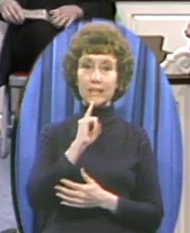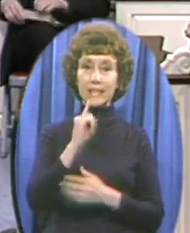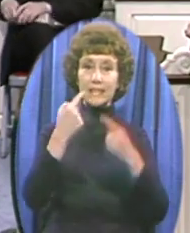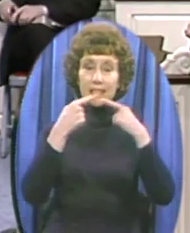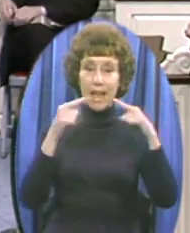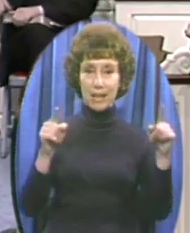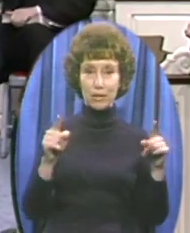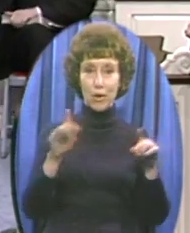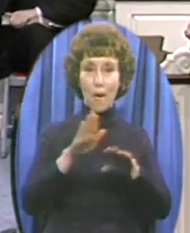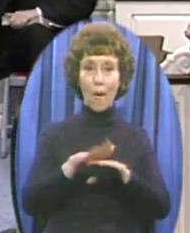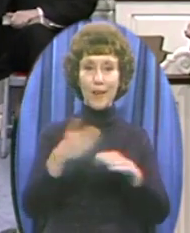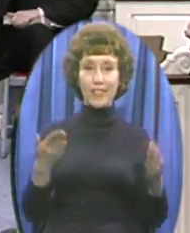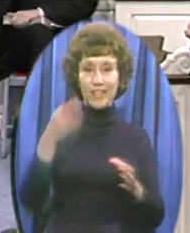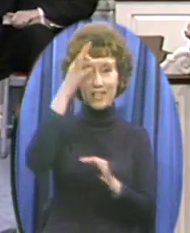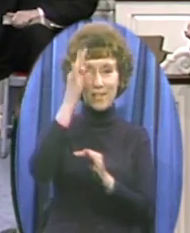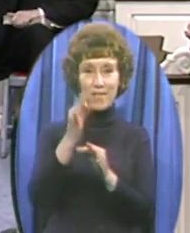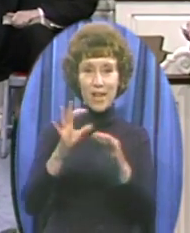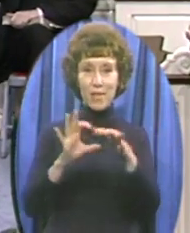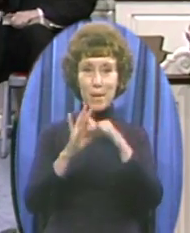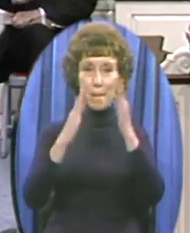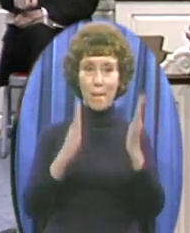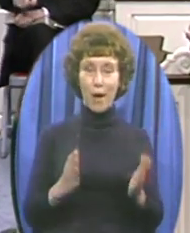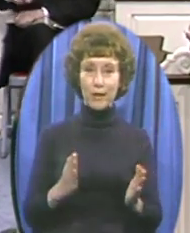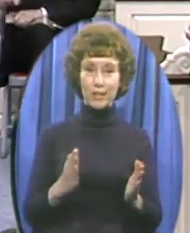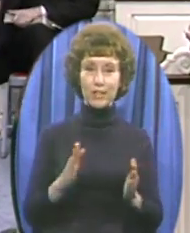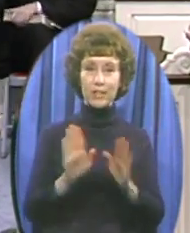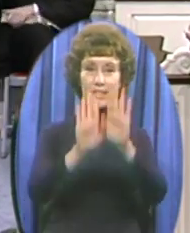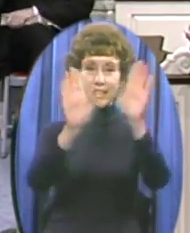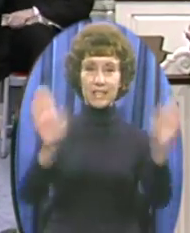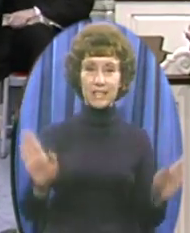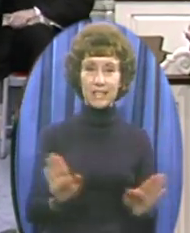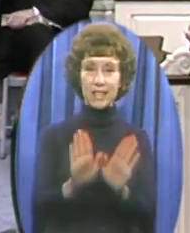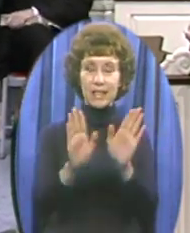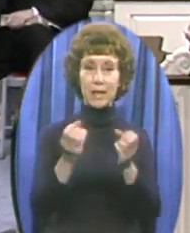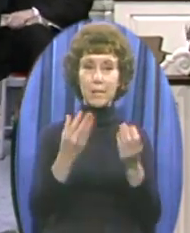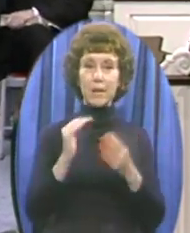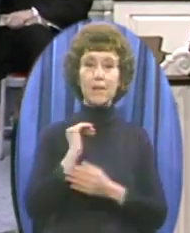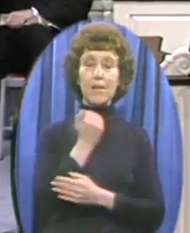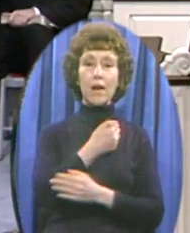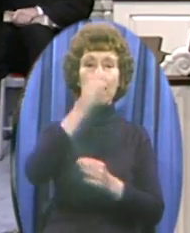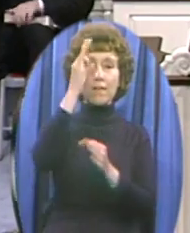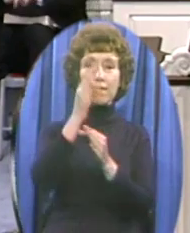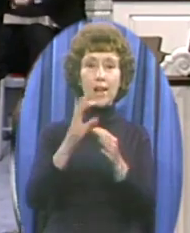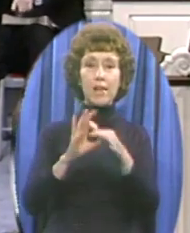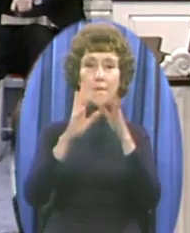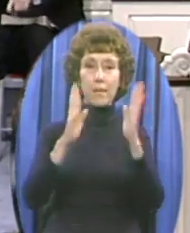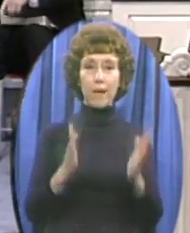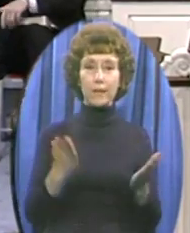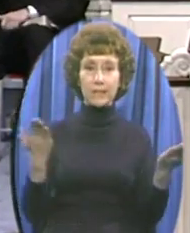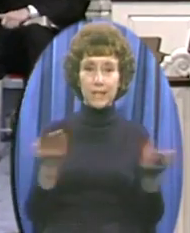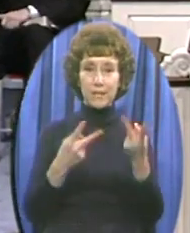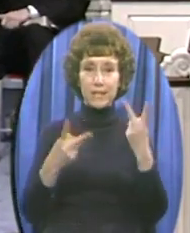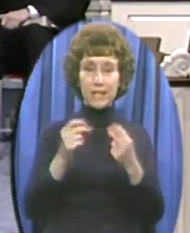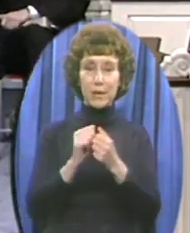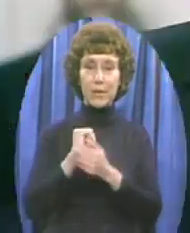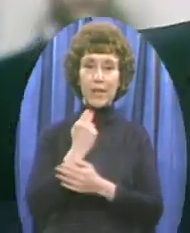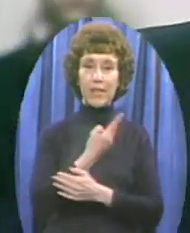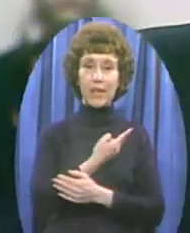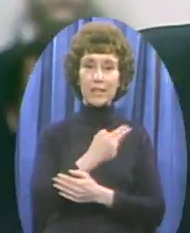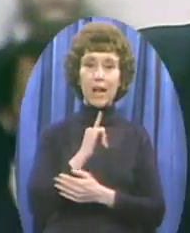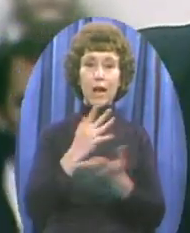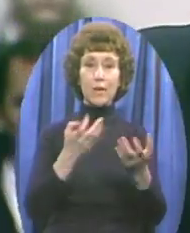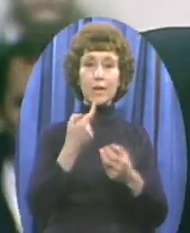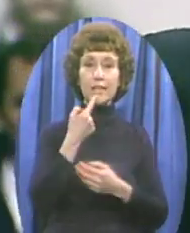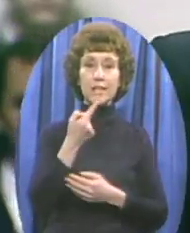Faith Partner Sunday, when many of our faith partners are here from across the nation, we want to say to you in this auditorium and to